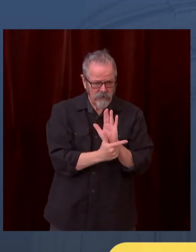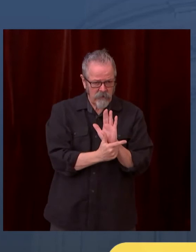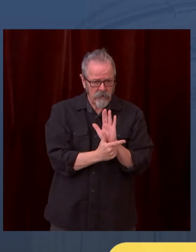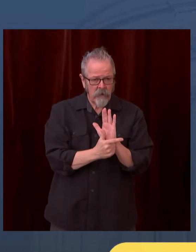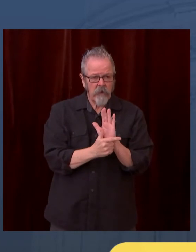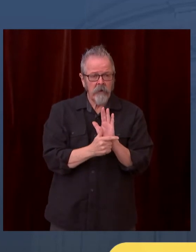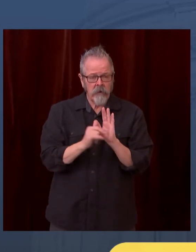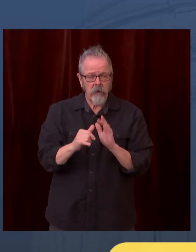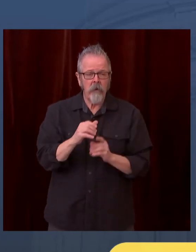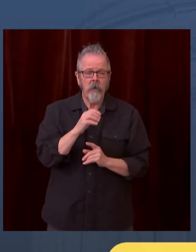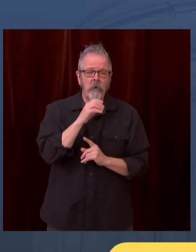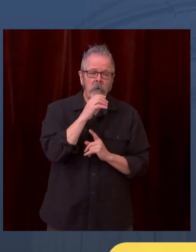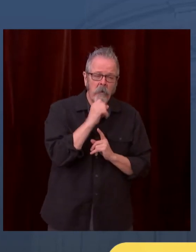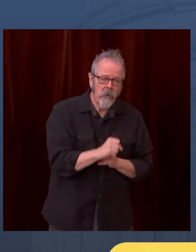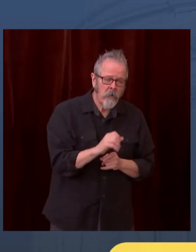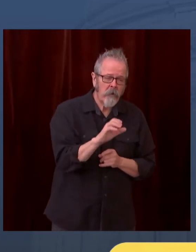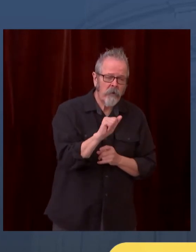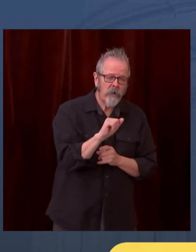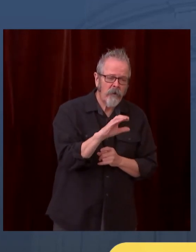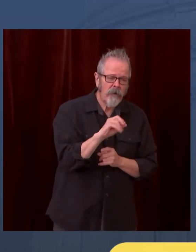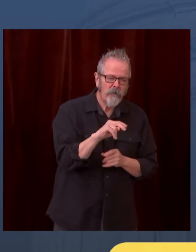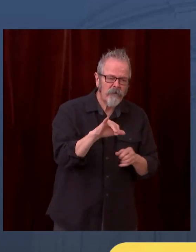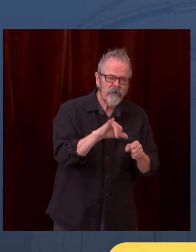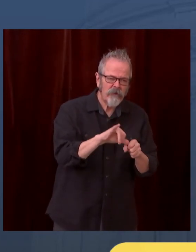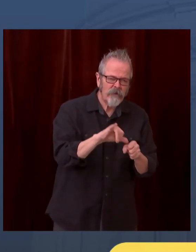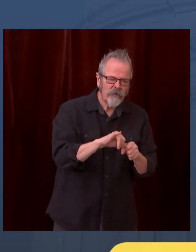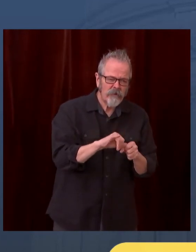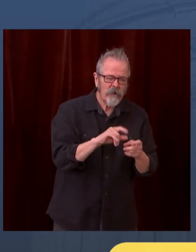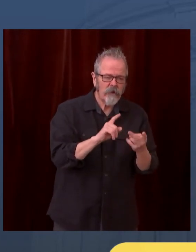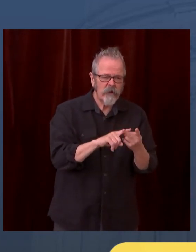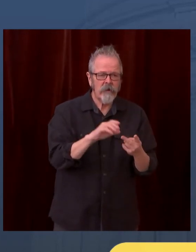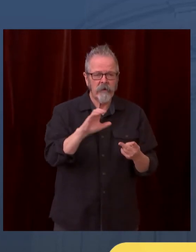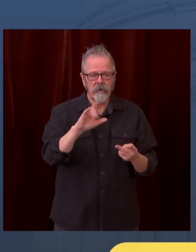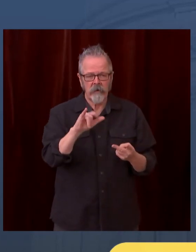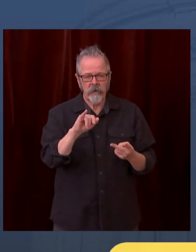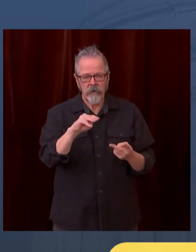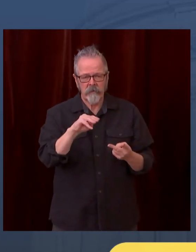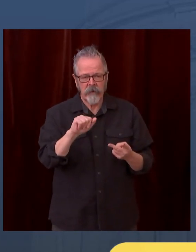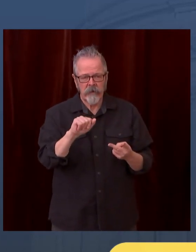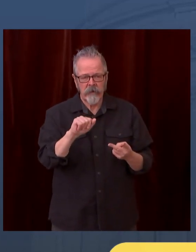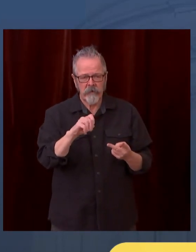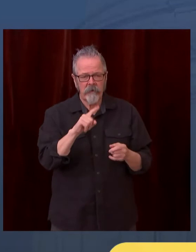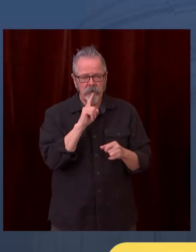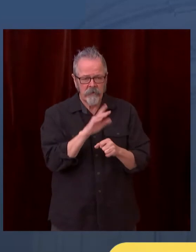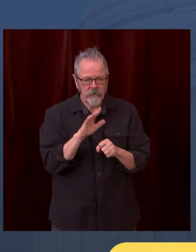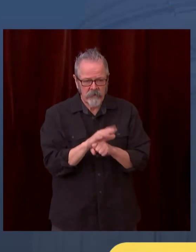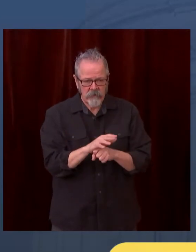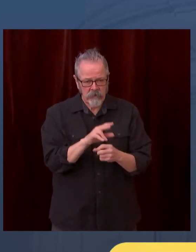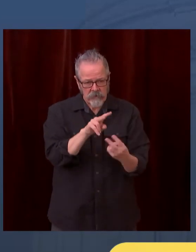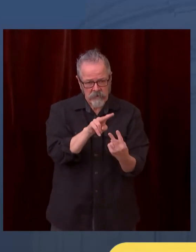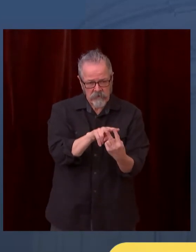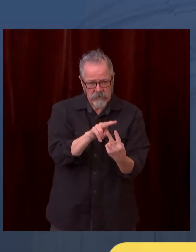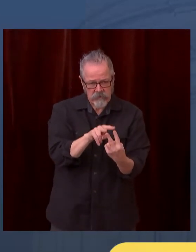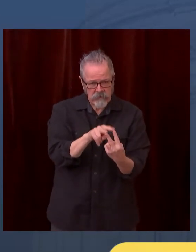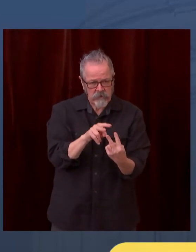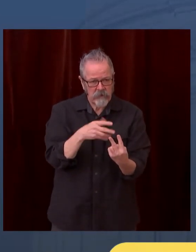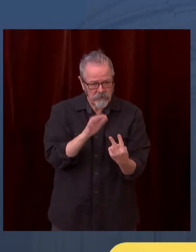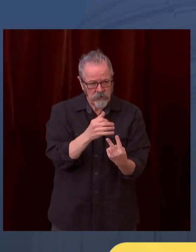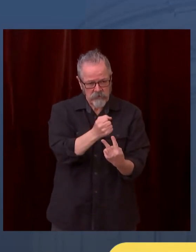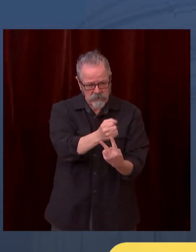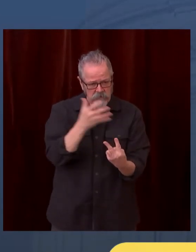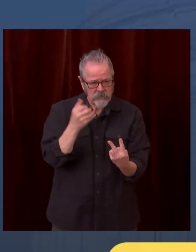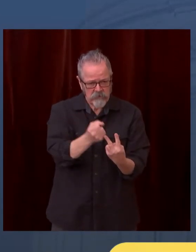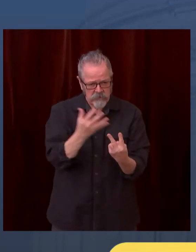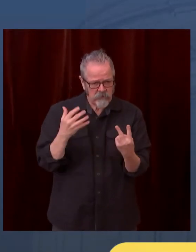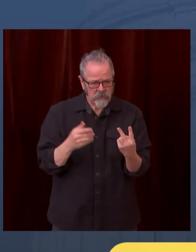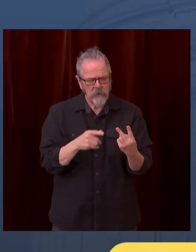on the progress of your clean buildings bill. If I'm missing any other large climate proposals. Feel free to mention those too,